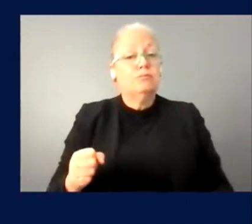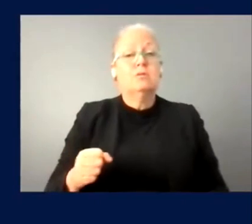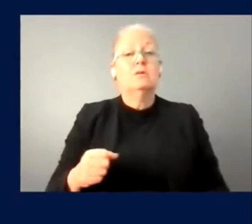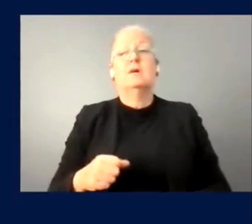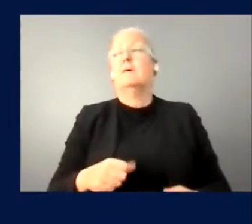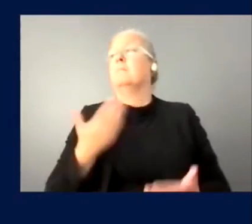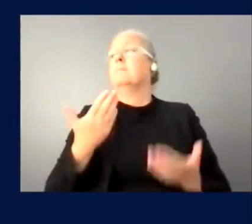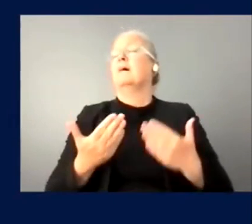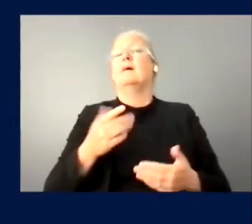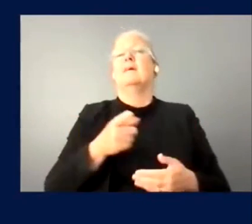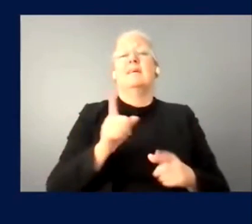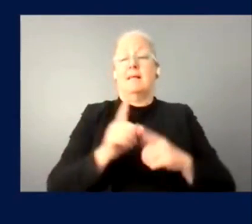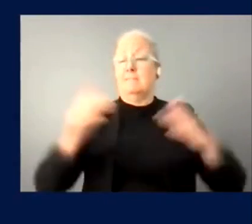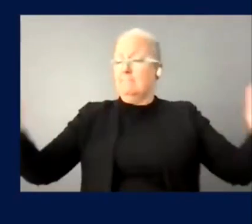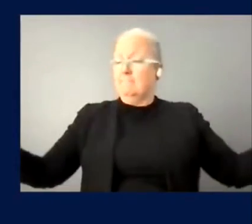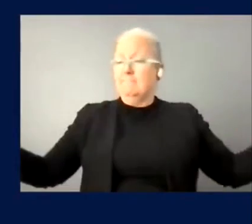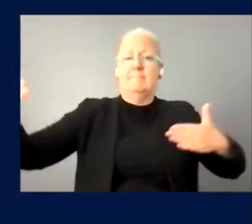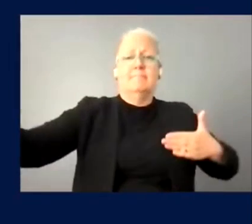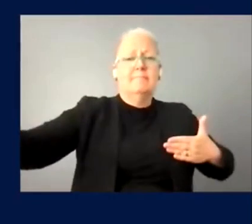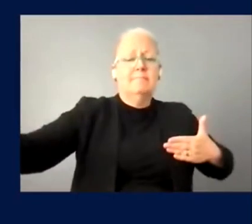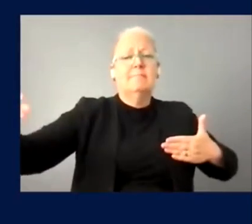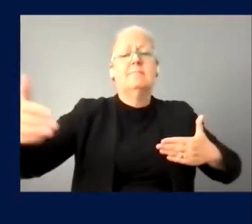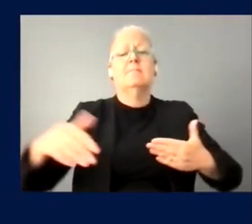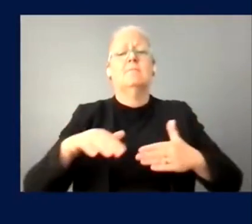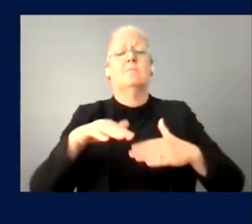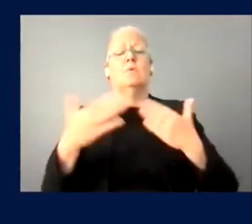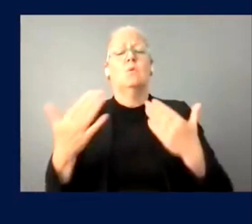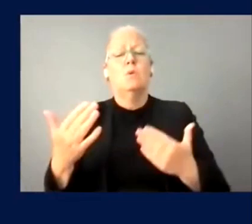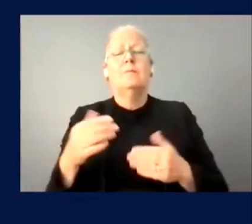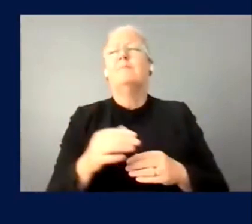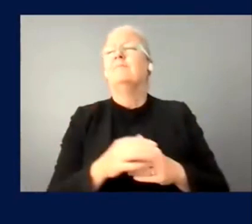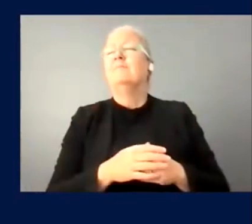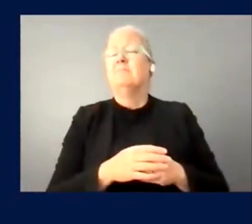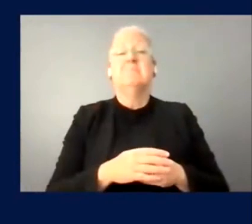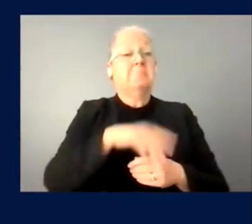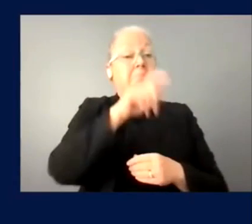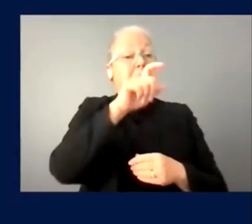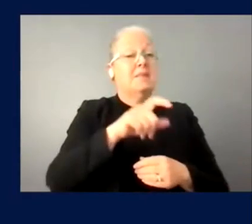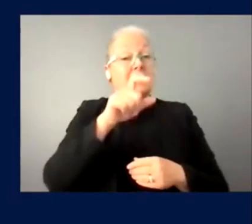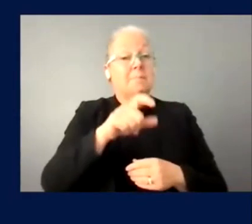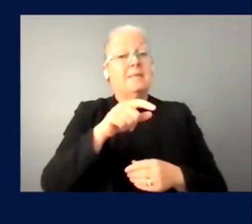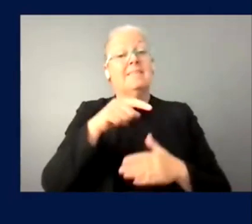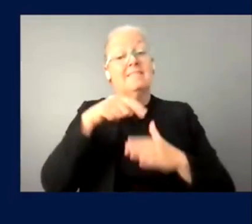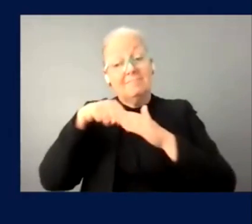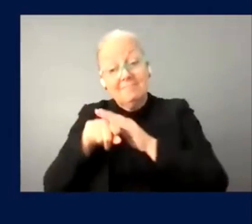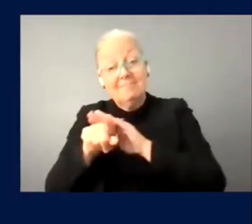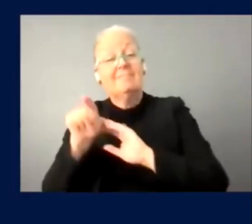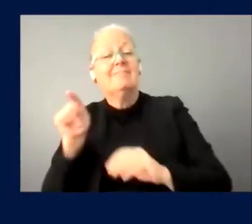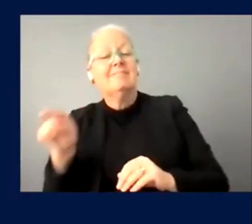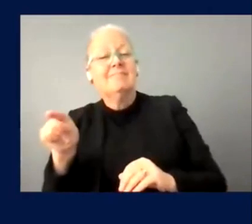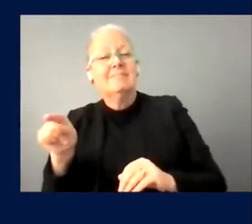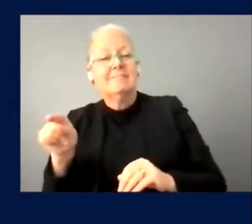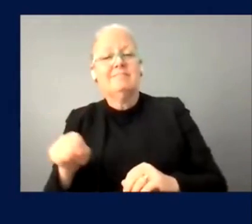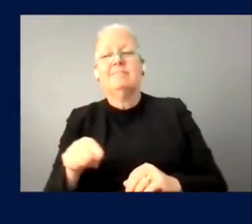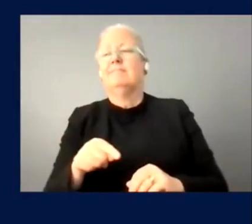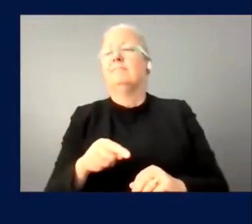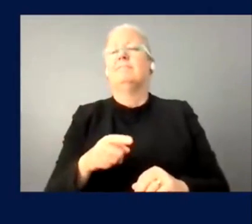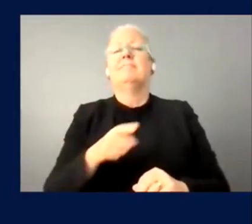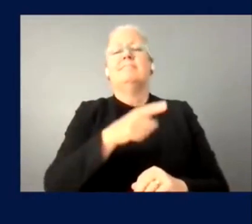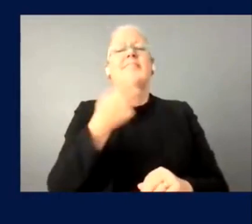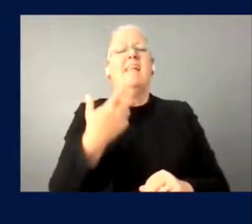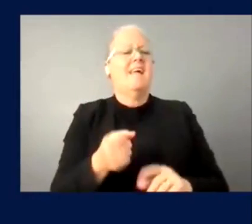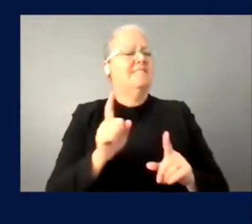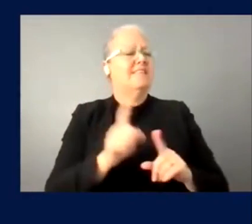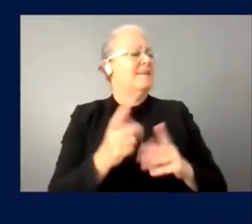the drop down barriers. People will be using them because they need to dispose of medical equipment. So if you put